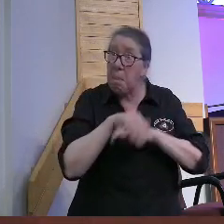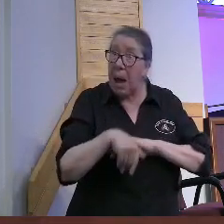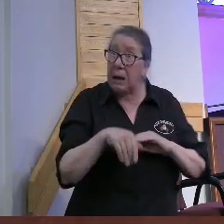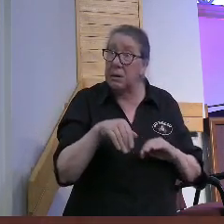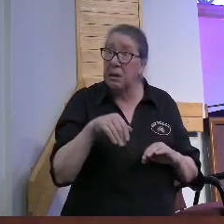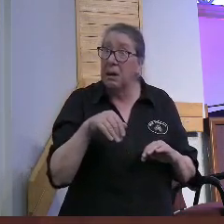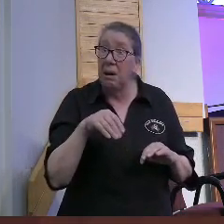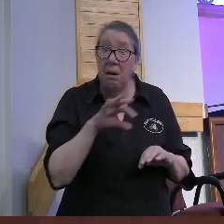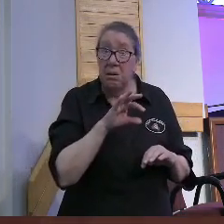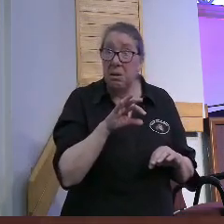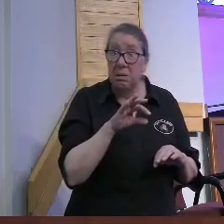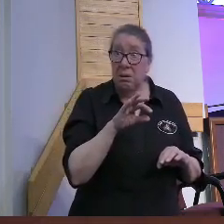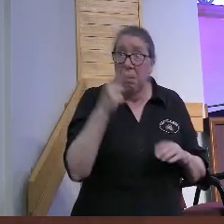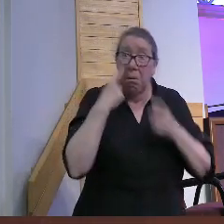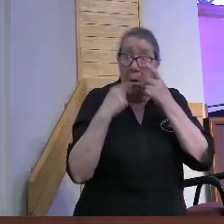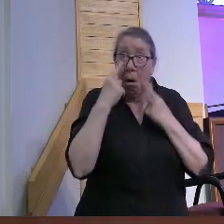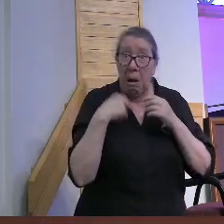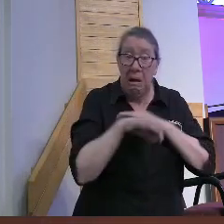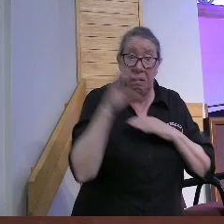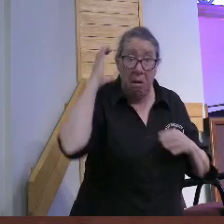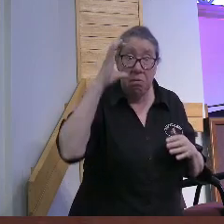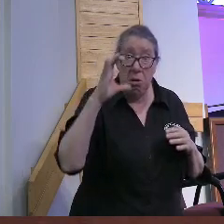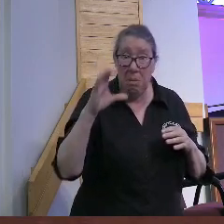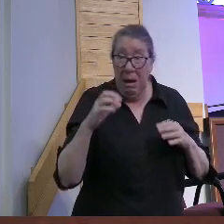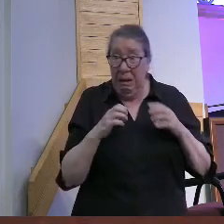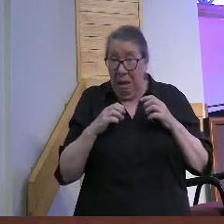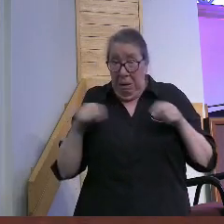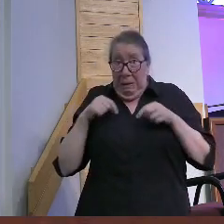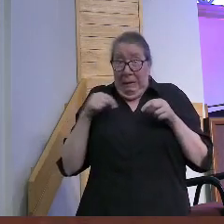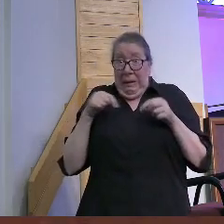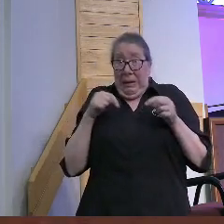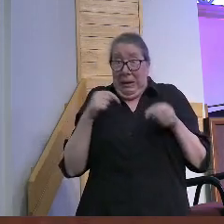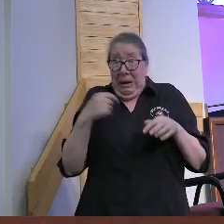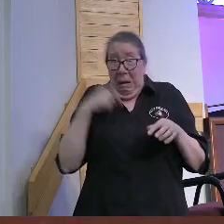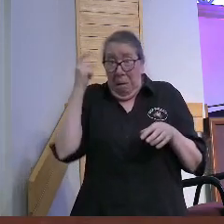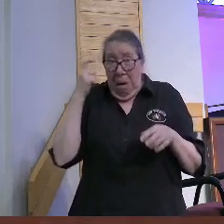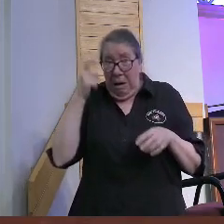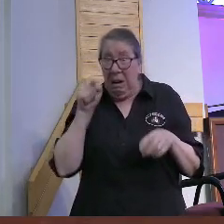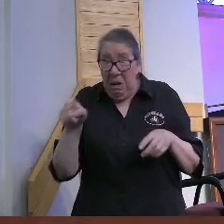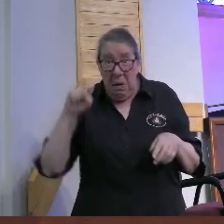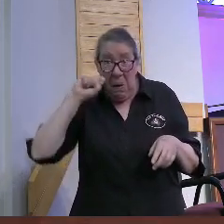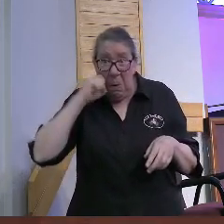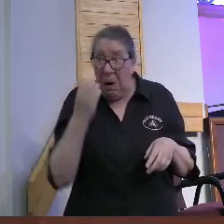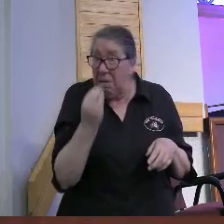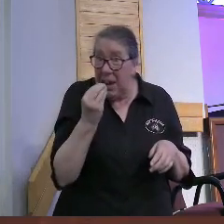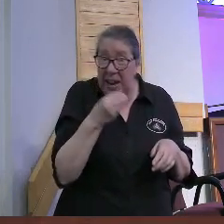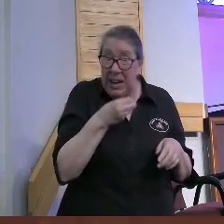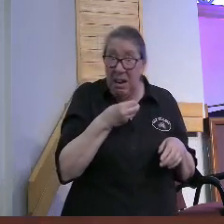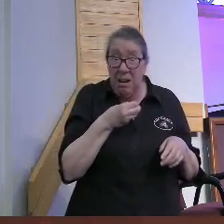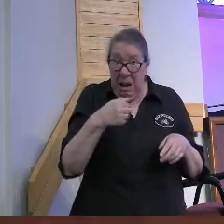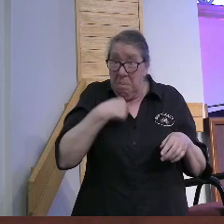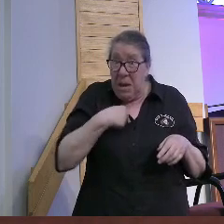and I walked, I said, what's wrong? And they're all anxious and in bed and they're like, Daddy, we're just worried. Are you ever going to feed us again?